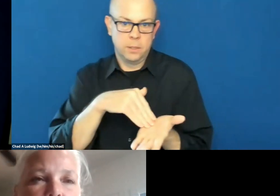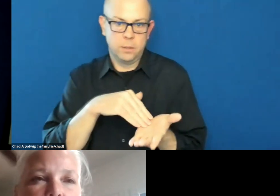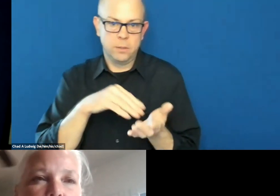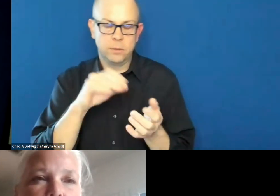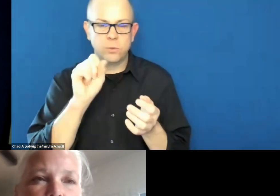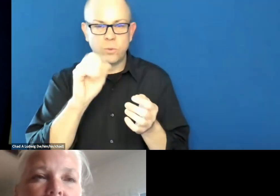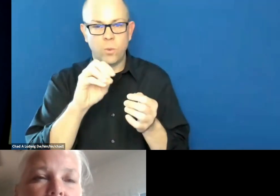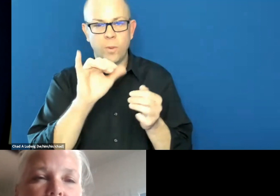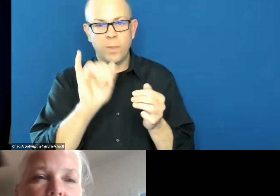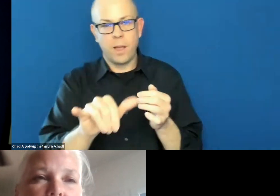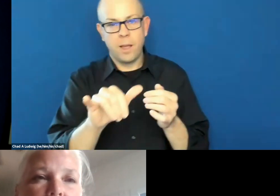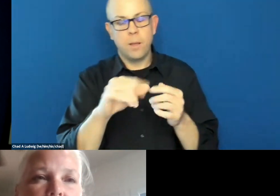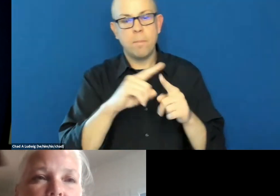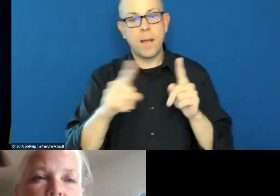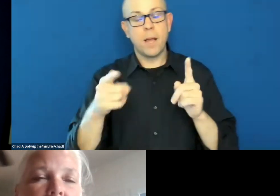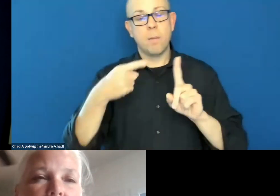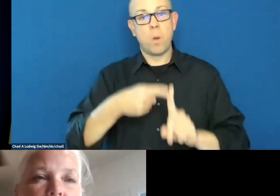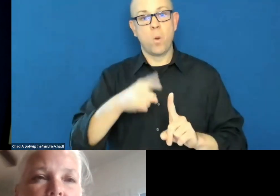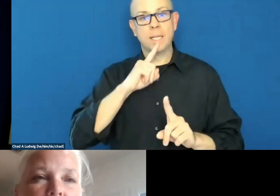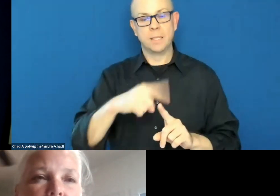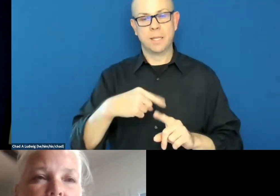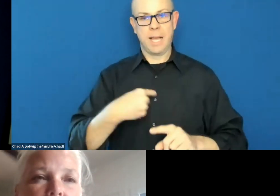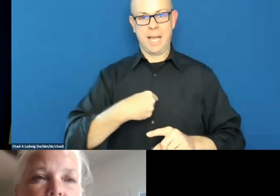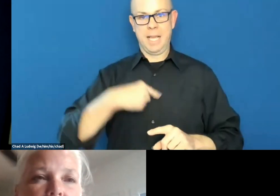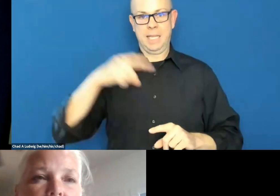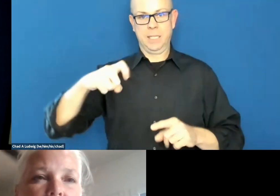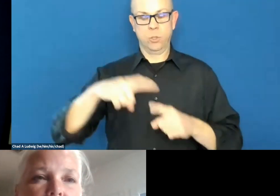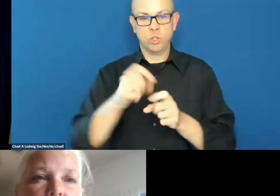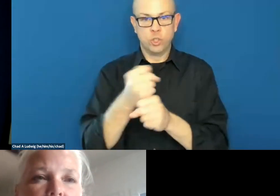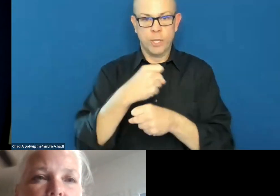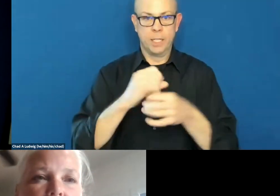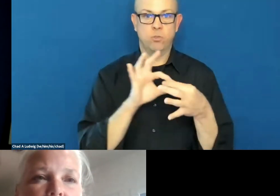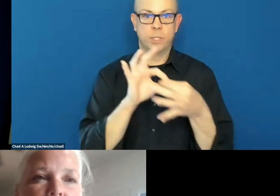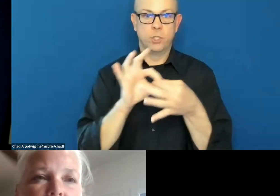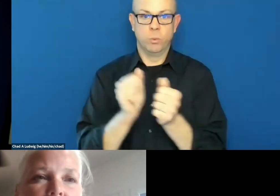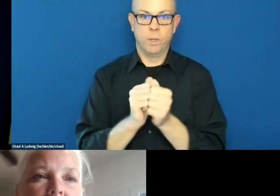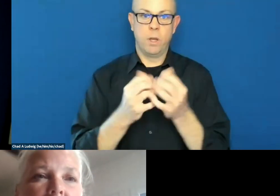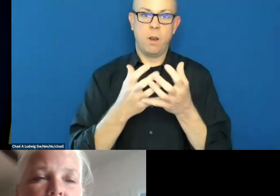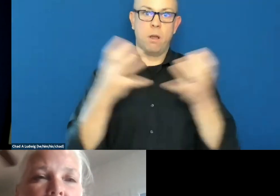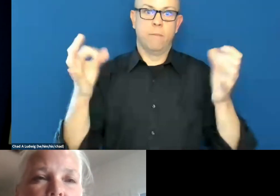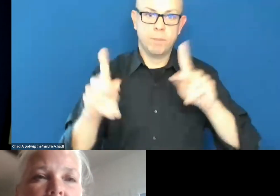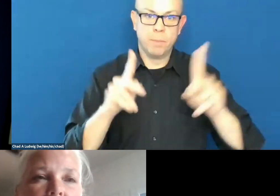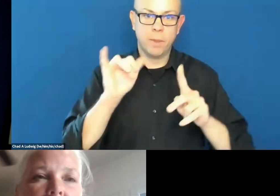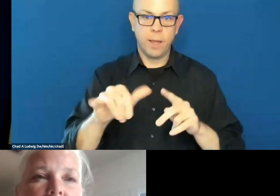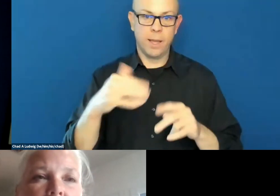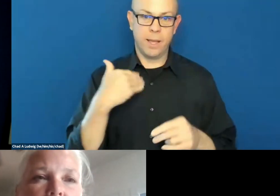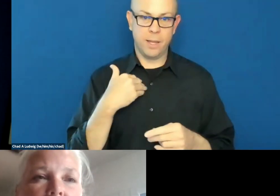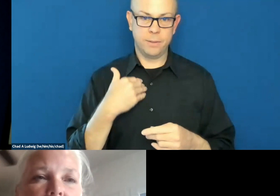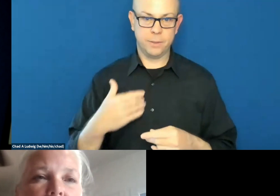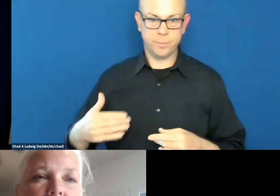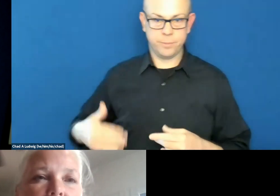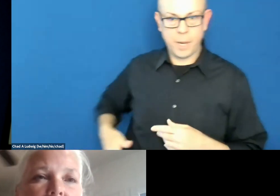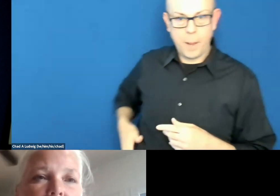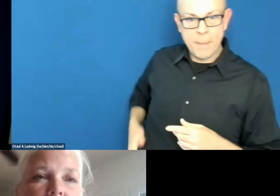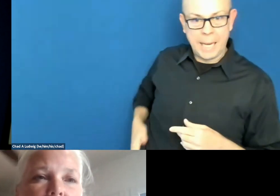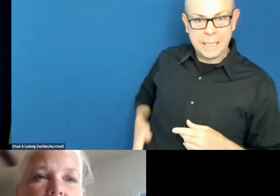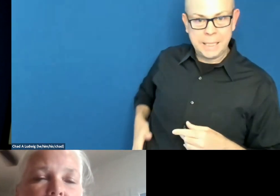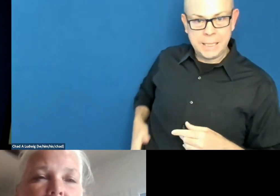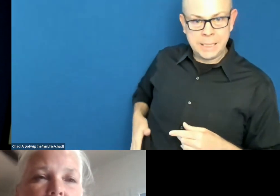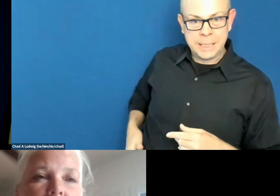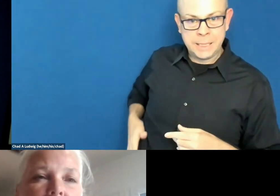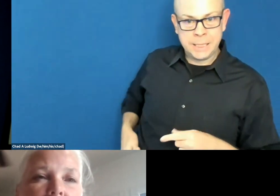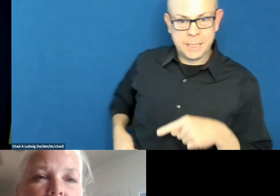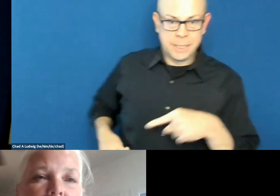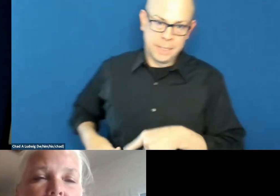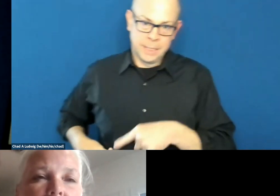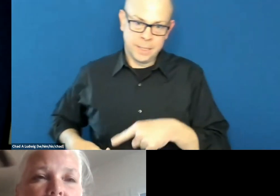once we're up and running in a more cohesive manner, they're willing to talk to us again. So I'm trying to develop relationships with people right now